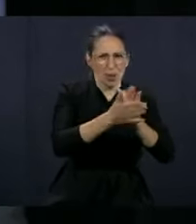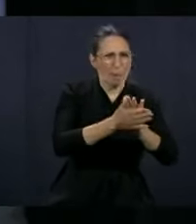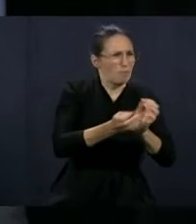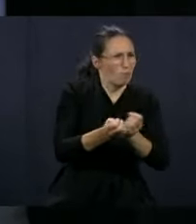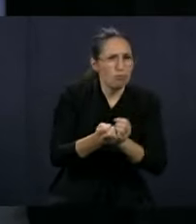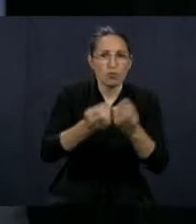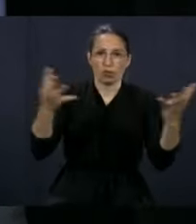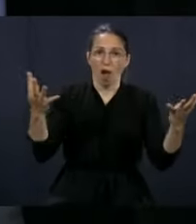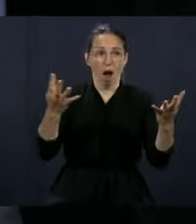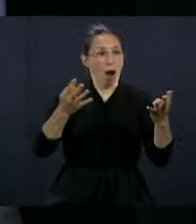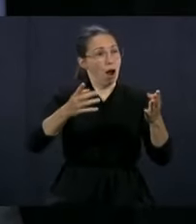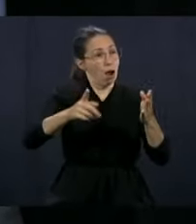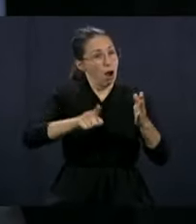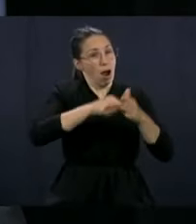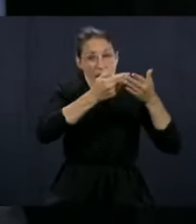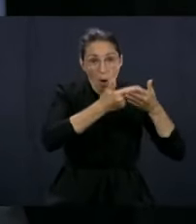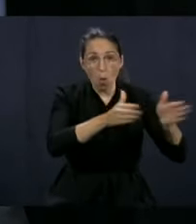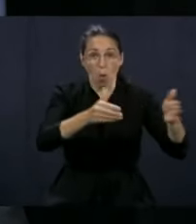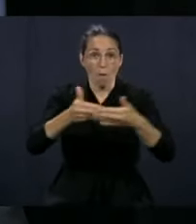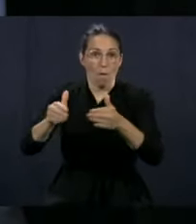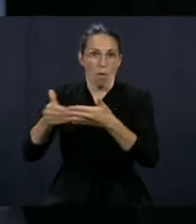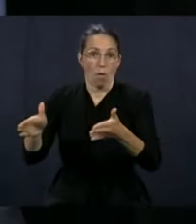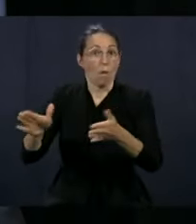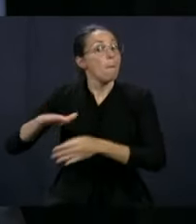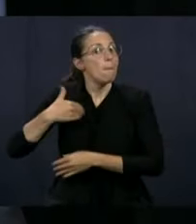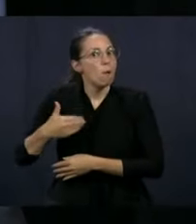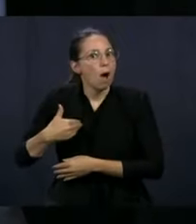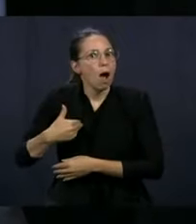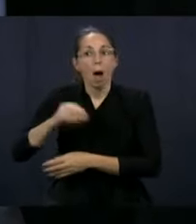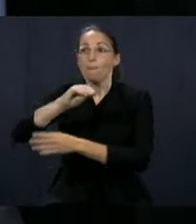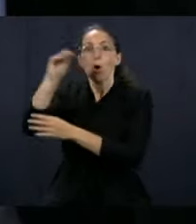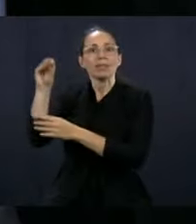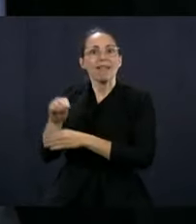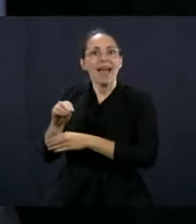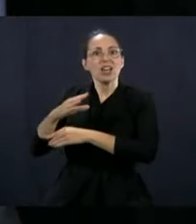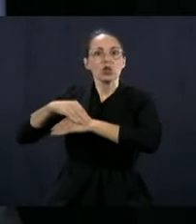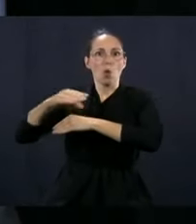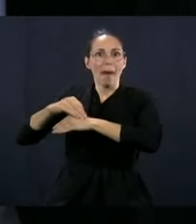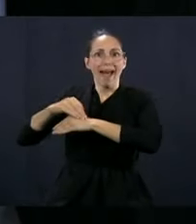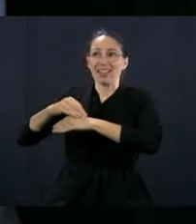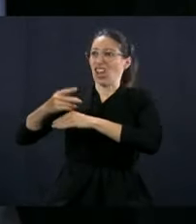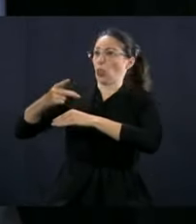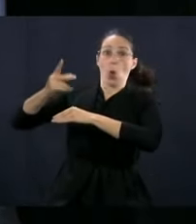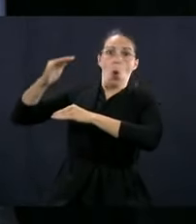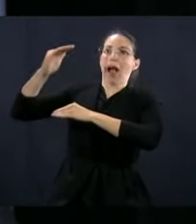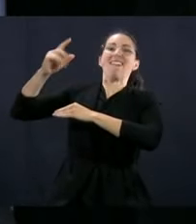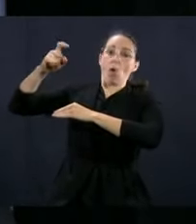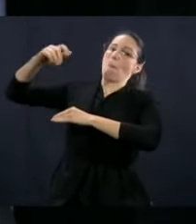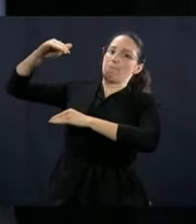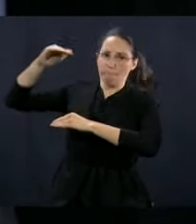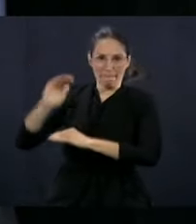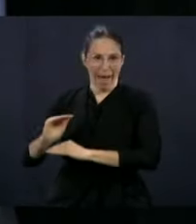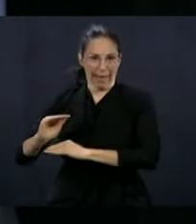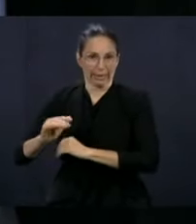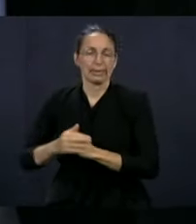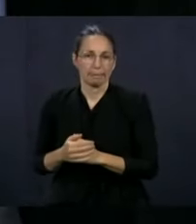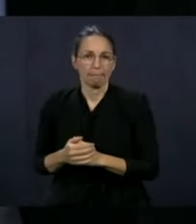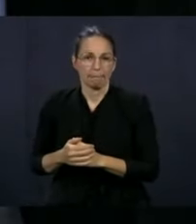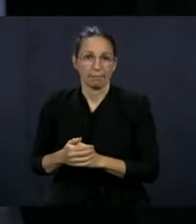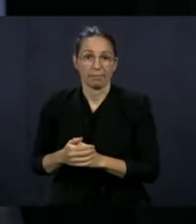as possible reopen their doors so that we can start seeing the unemployment rate go